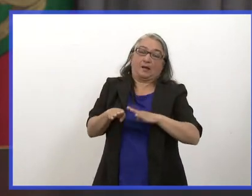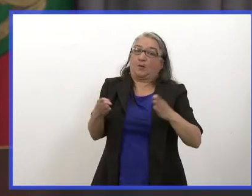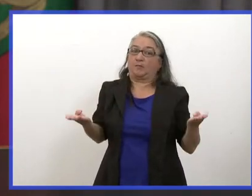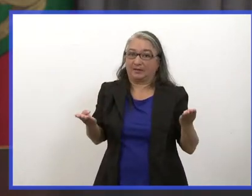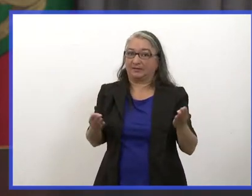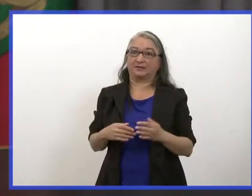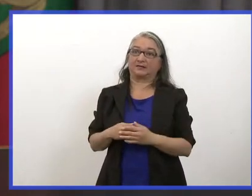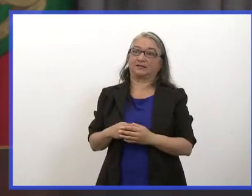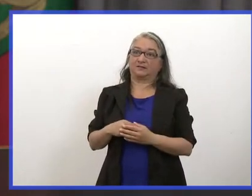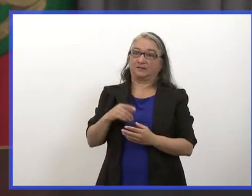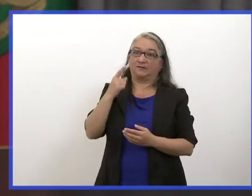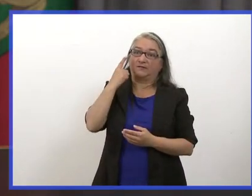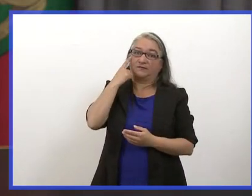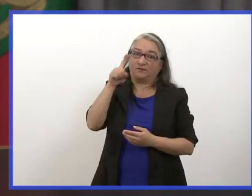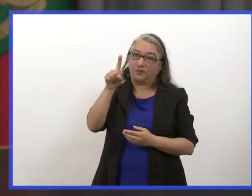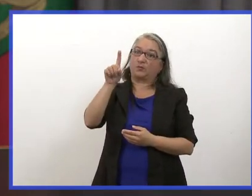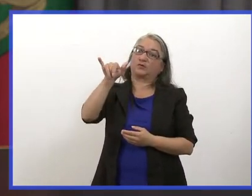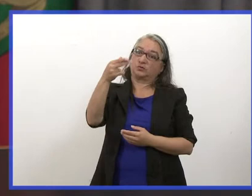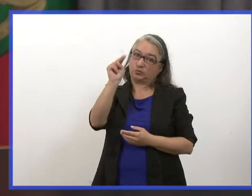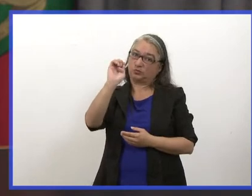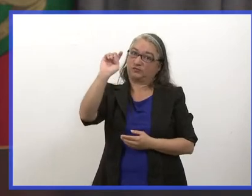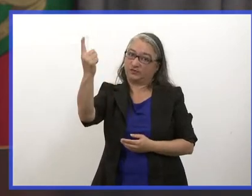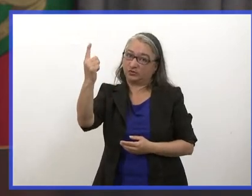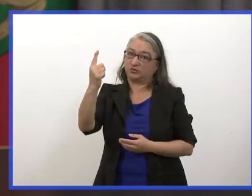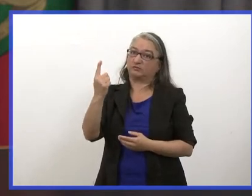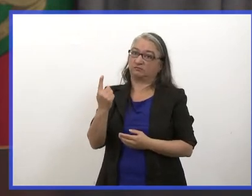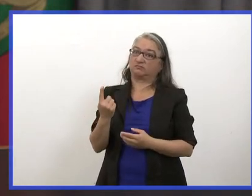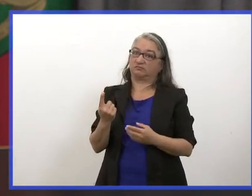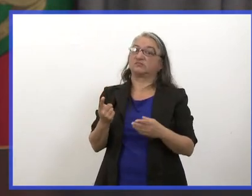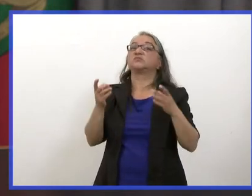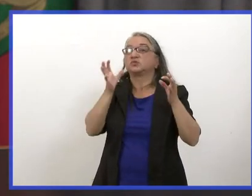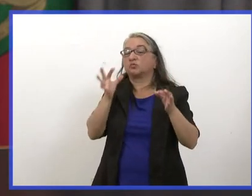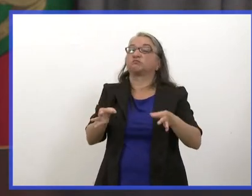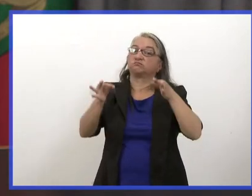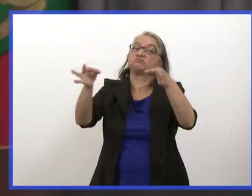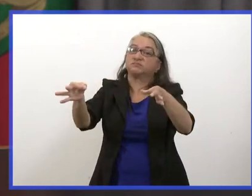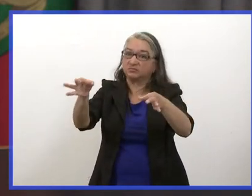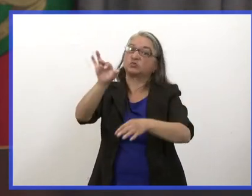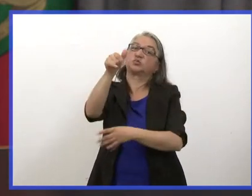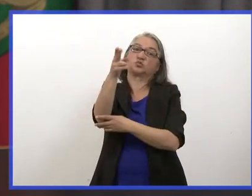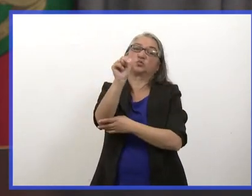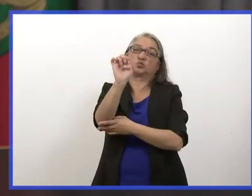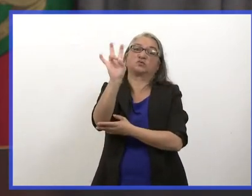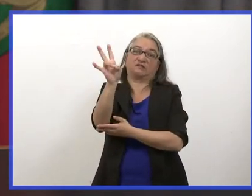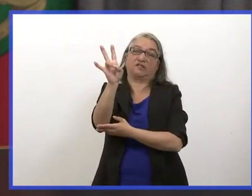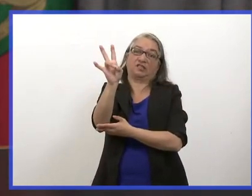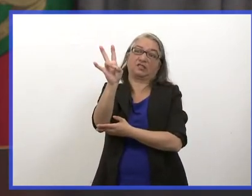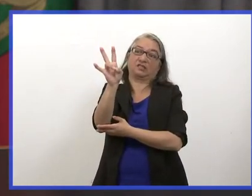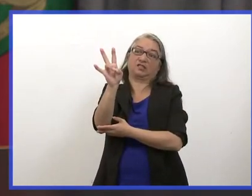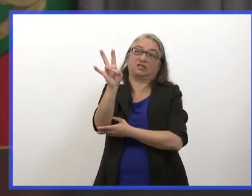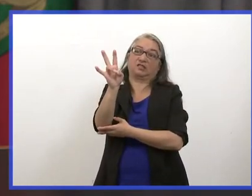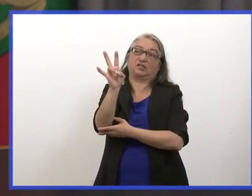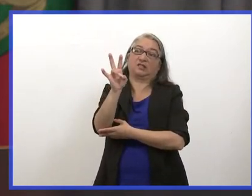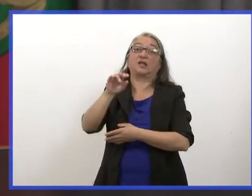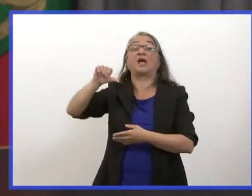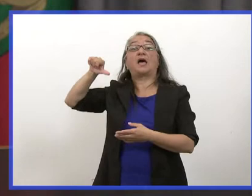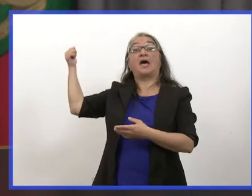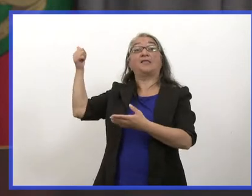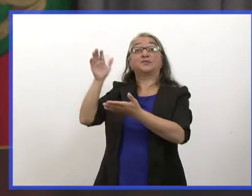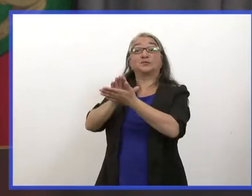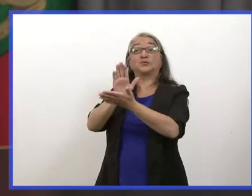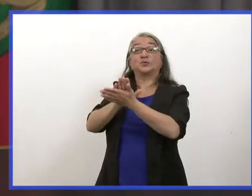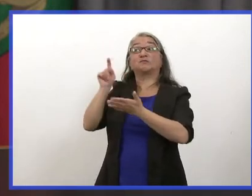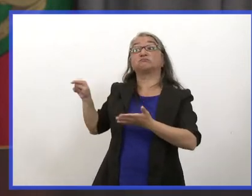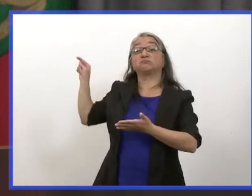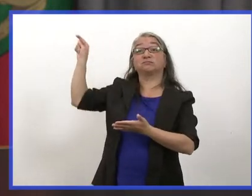we still are trying to get that happening again on June 7th. For the other schools, we're taking the targeted approach, the similar targeted approach that we